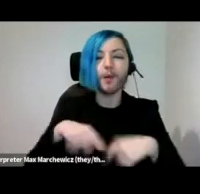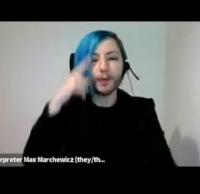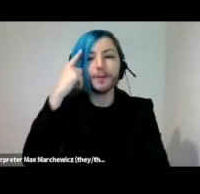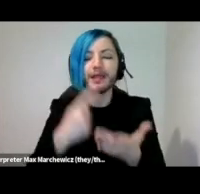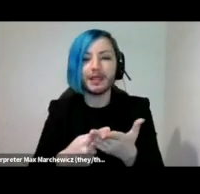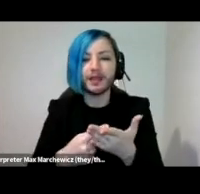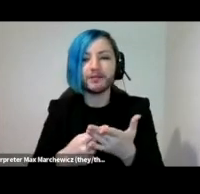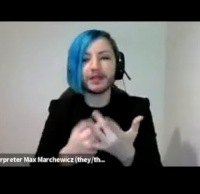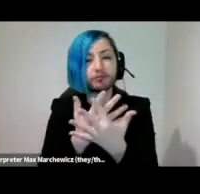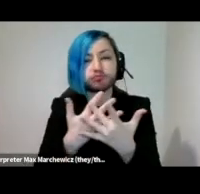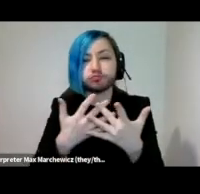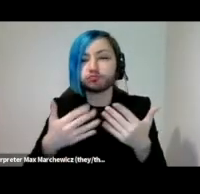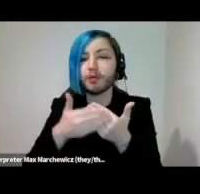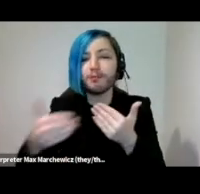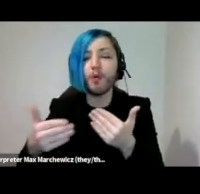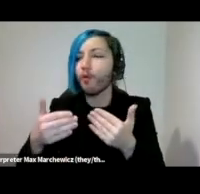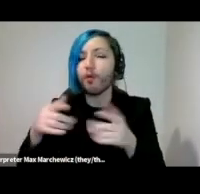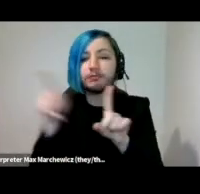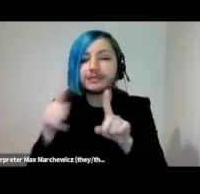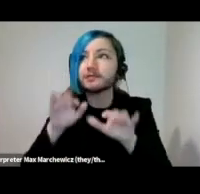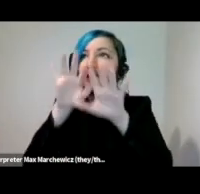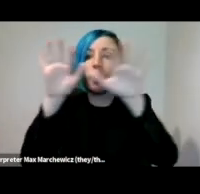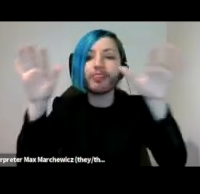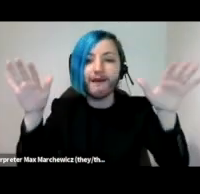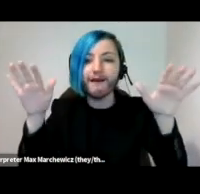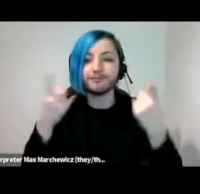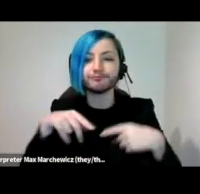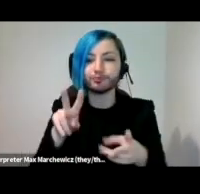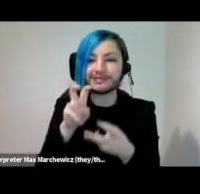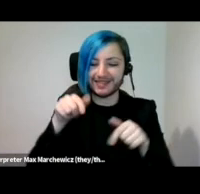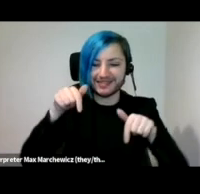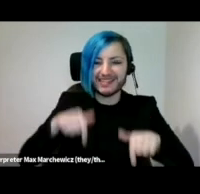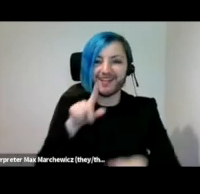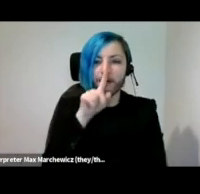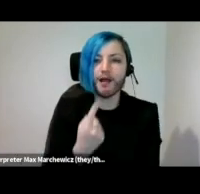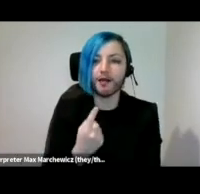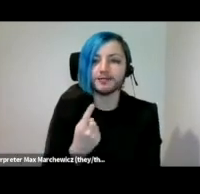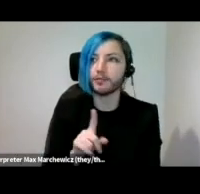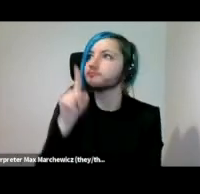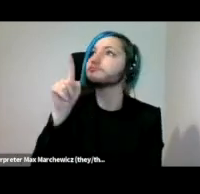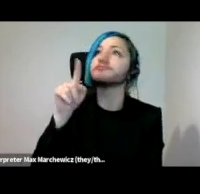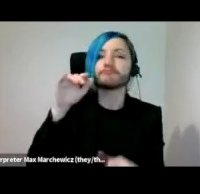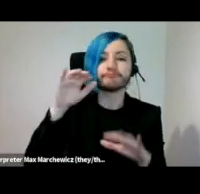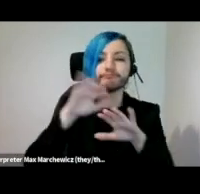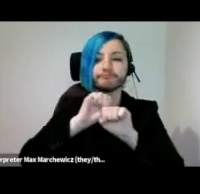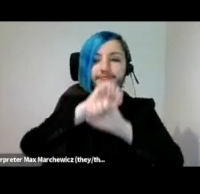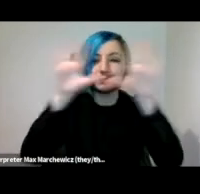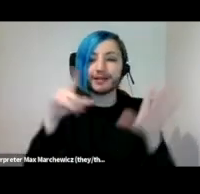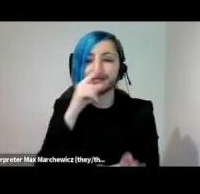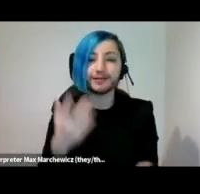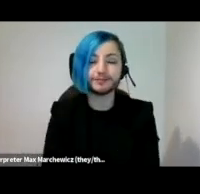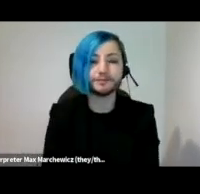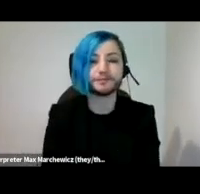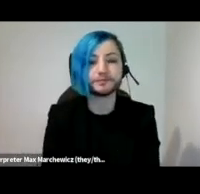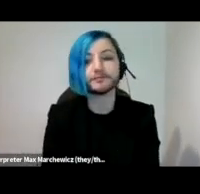of science and signals out there that we would like to see. So just to finish,